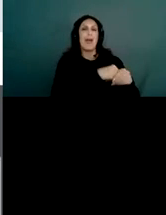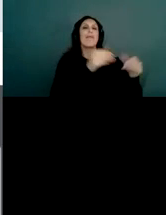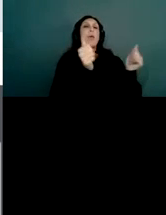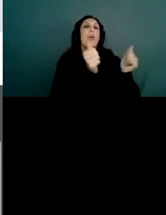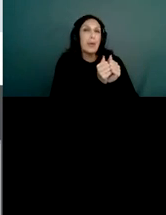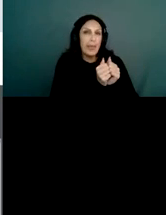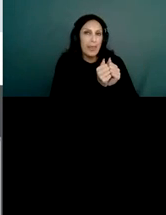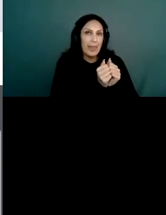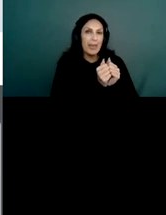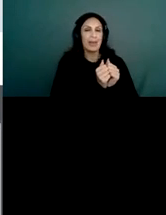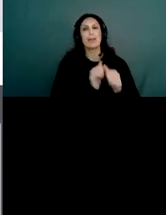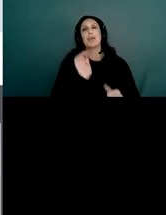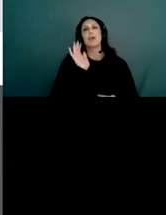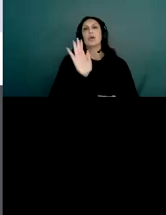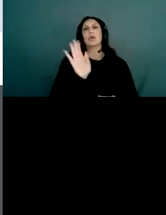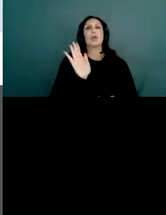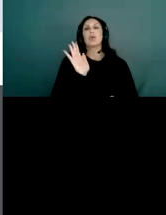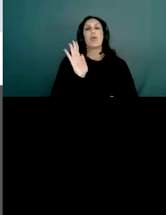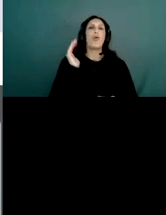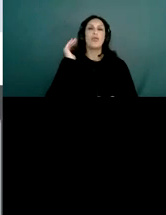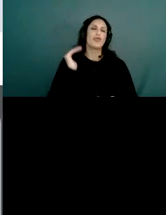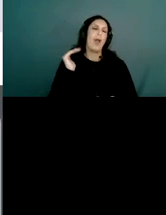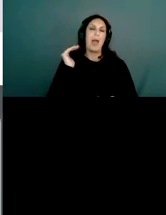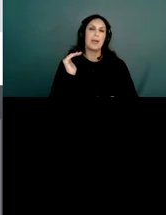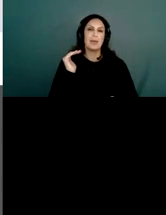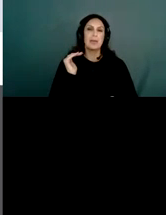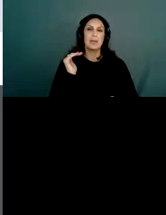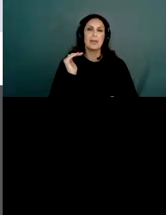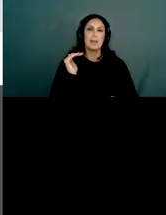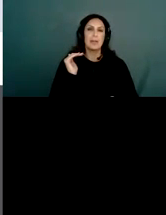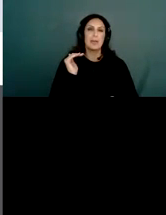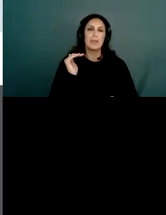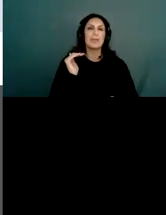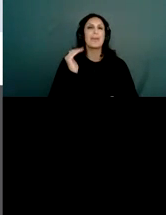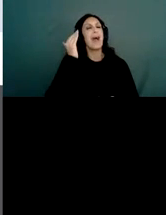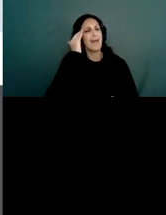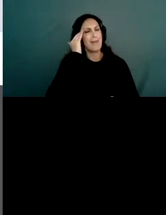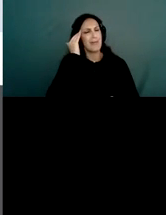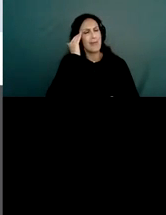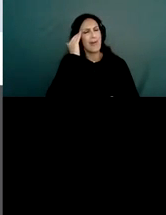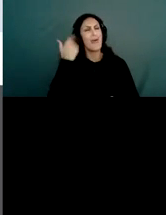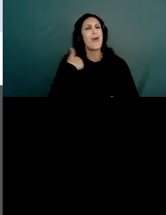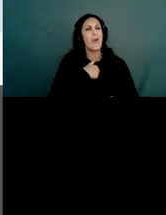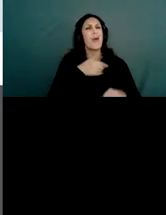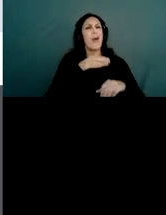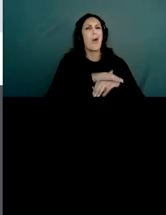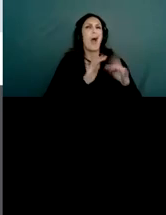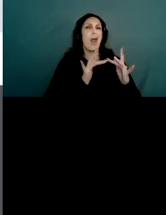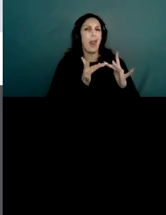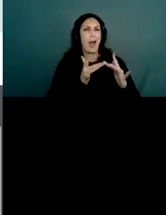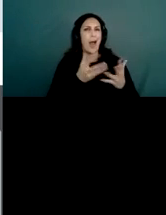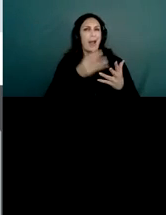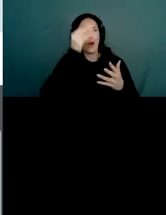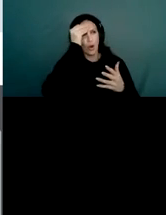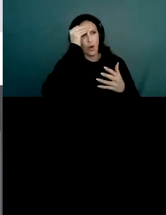of them are offline. So we know, especially in the time that we're in right now, our students are online a whole lot. So these are